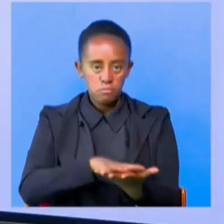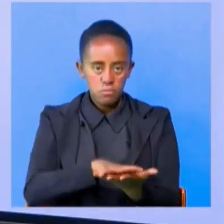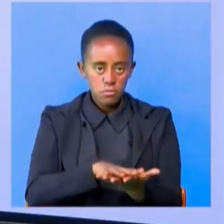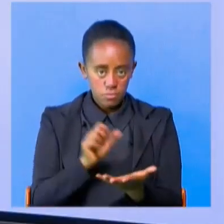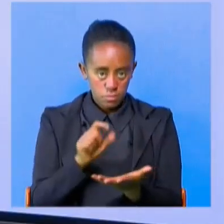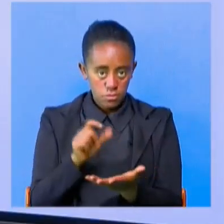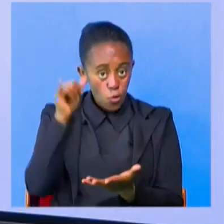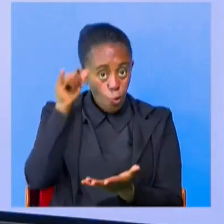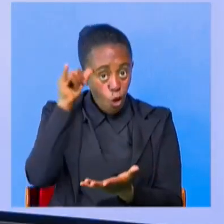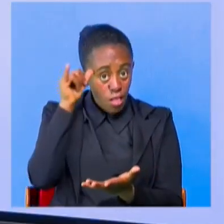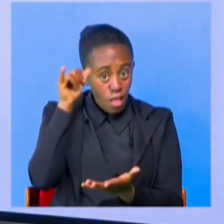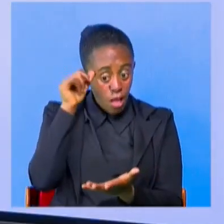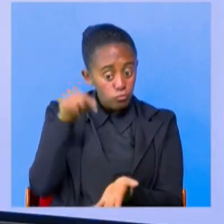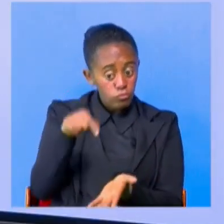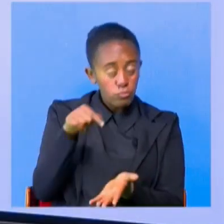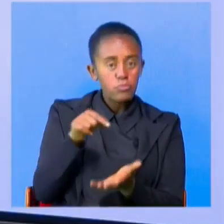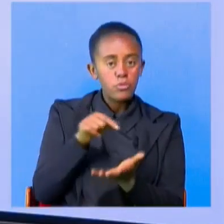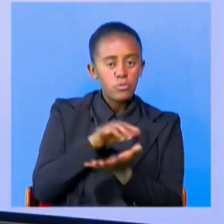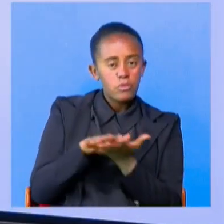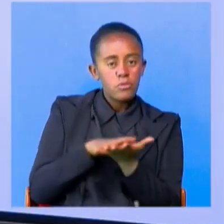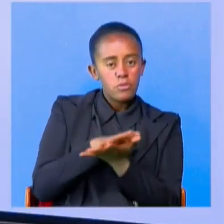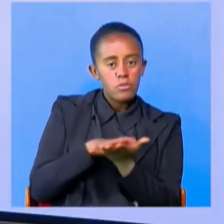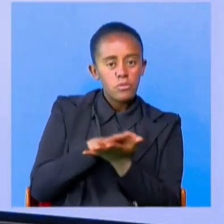Jonathan washed his lunchbox.